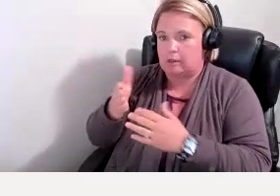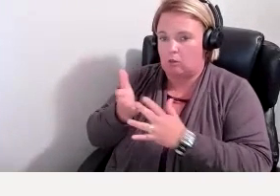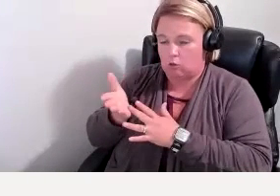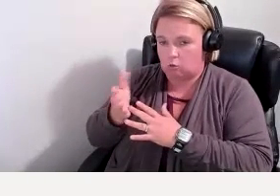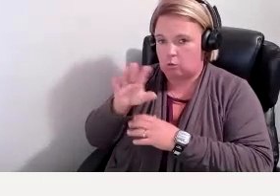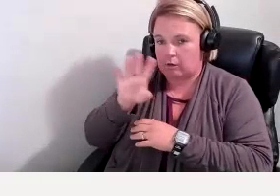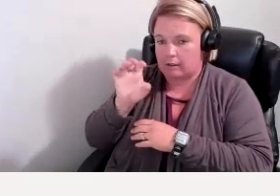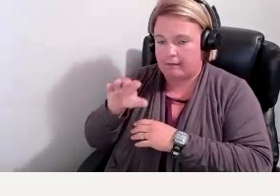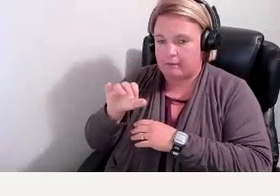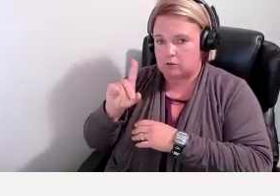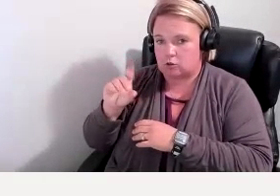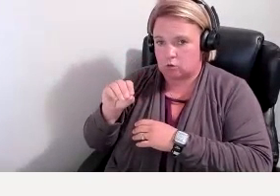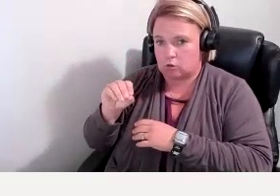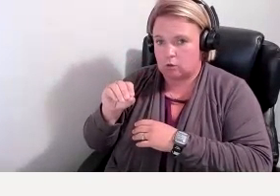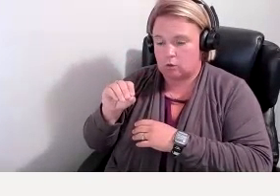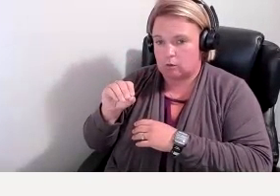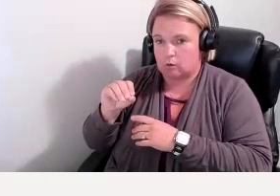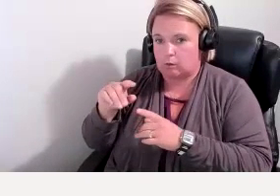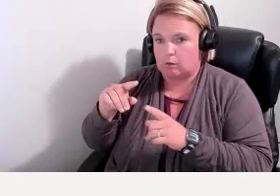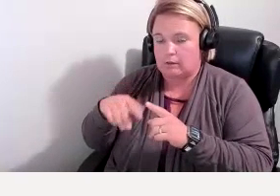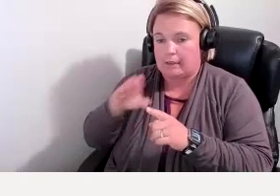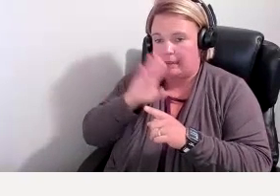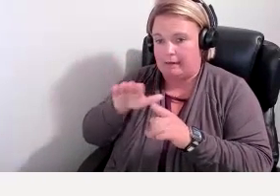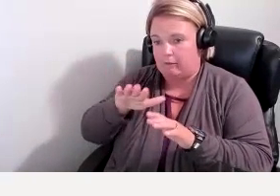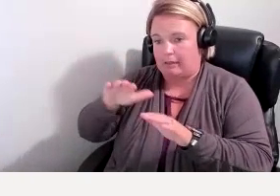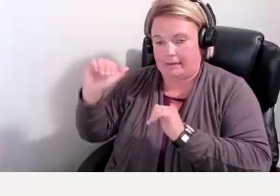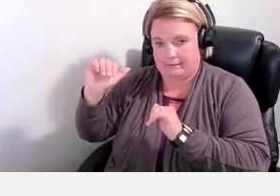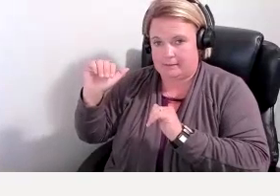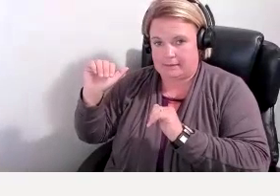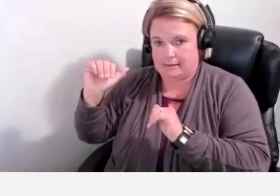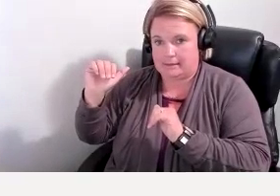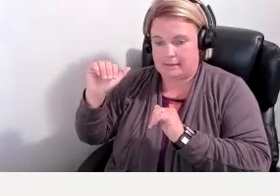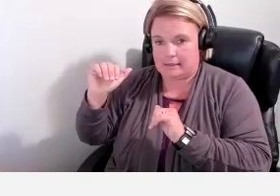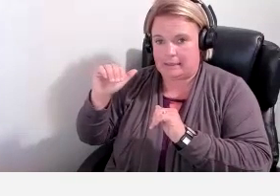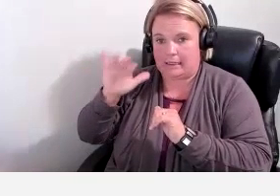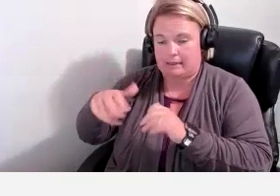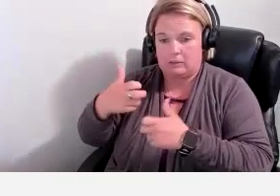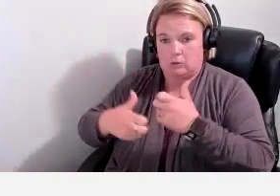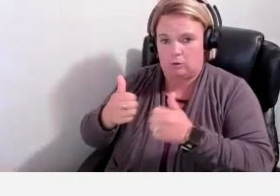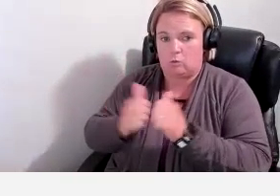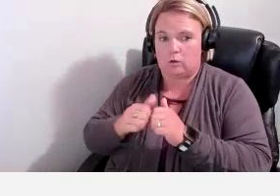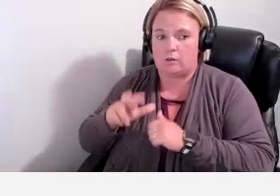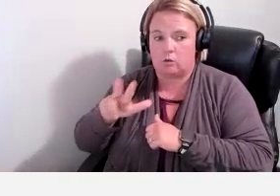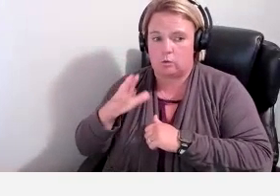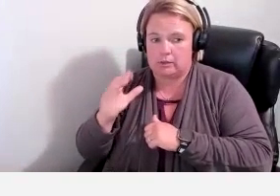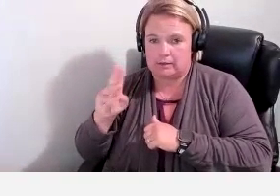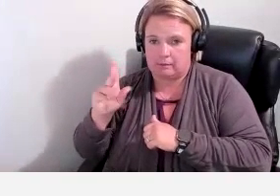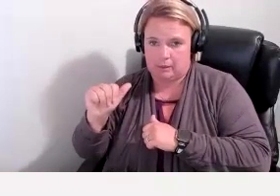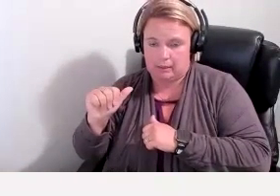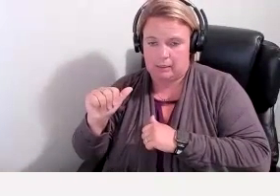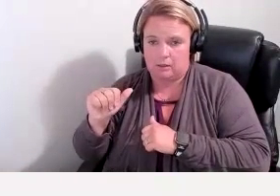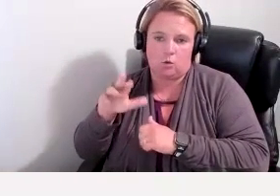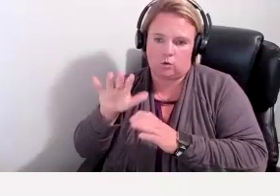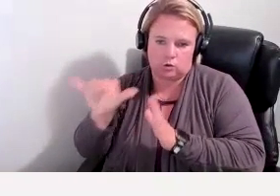Studio, and then it gets right back there. It never leaves. And that's the difference between that and 3C Media or YouTube, you